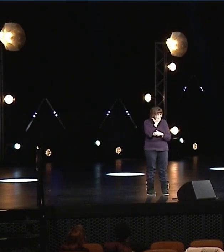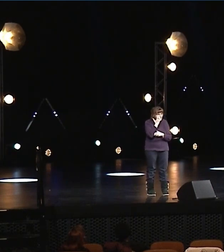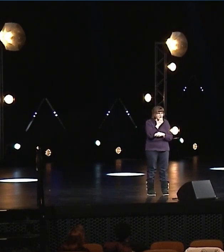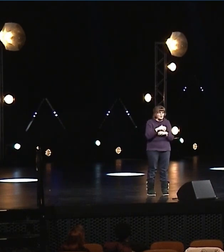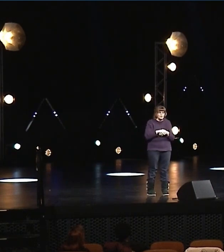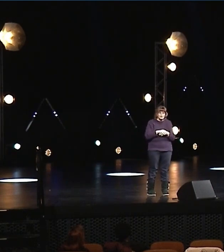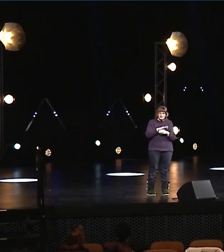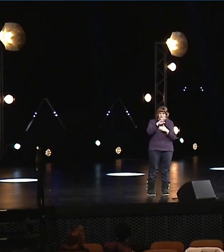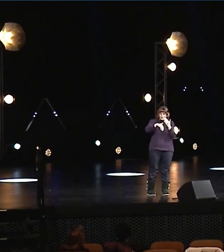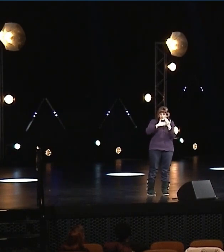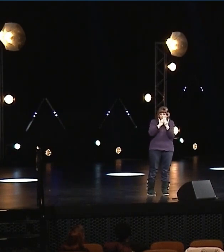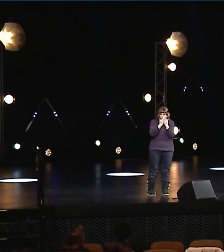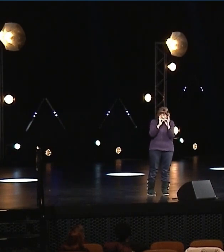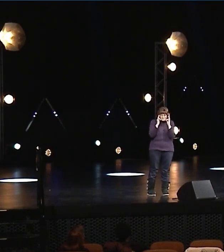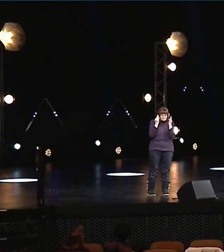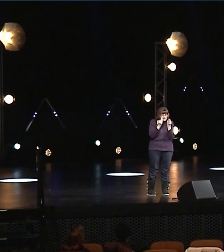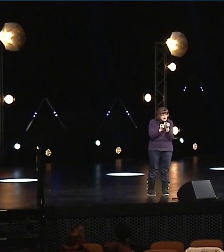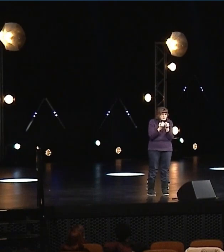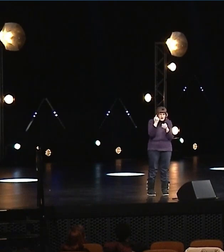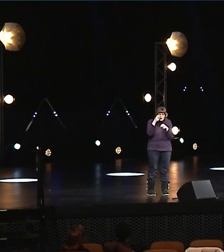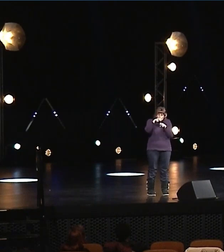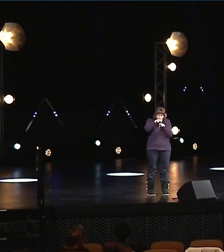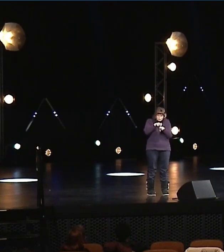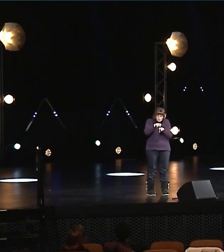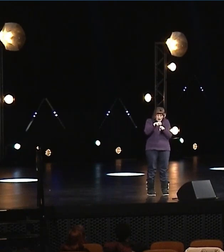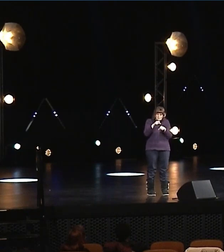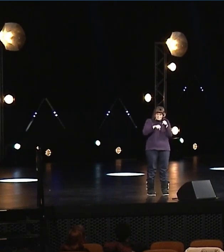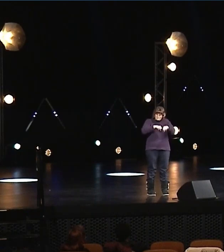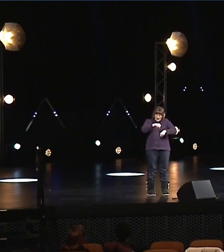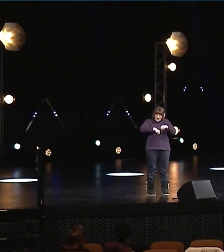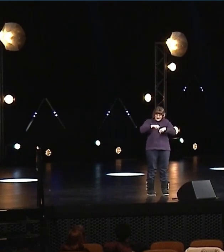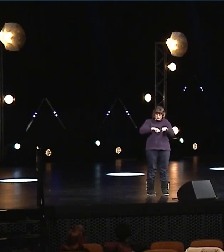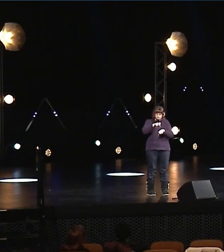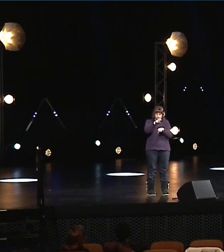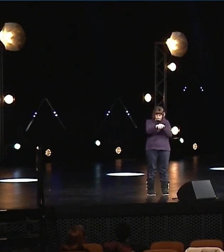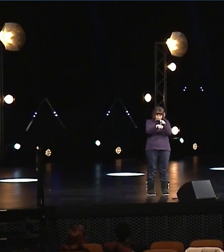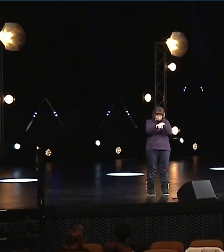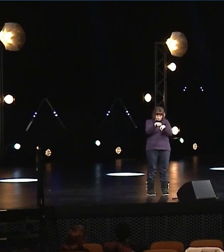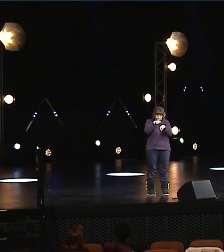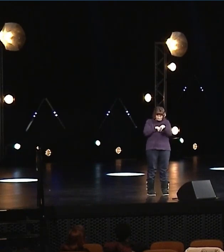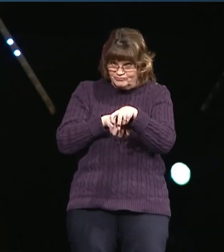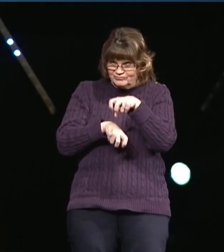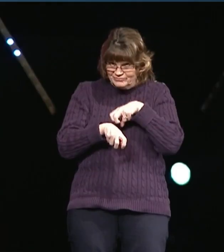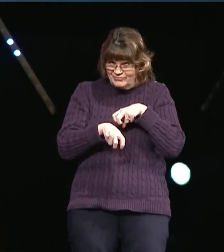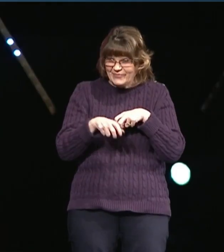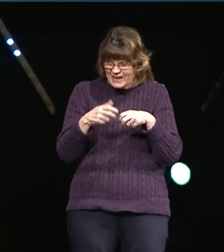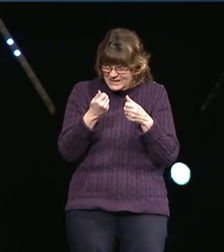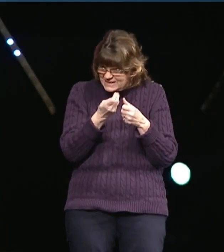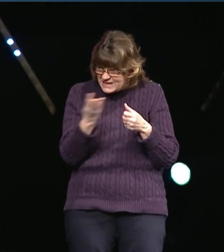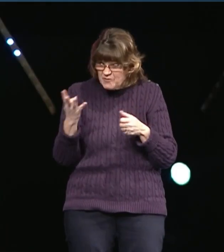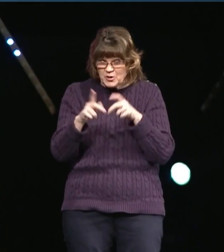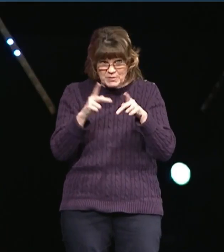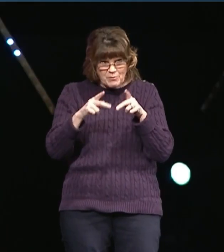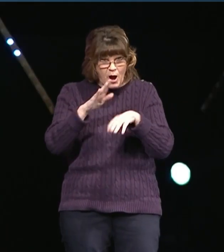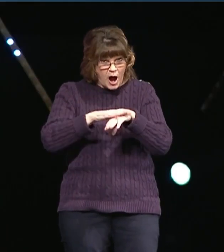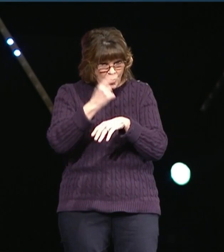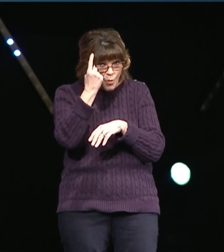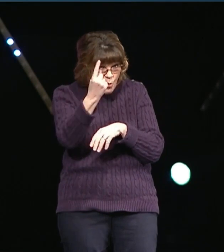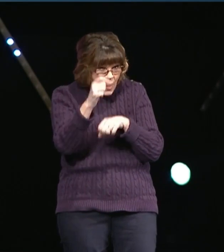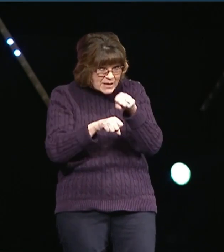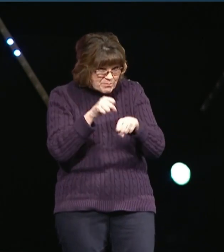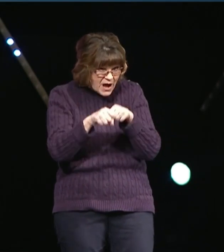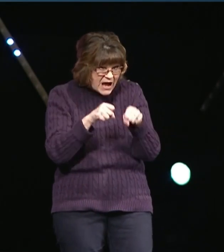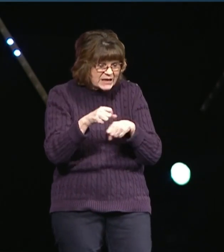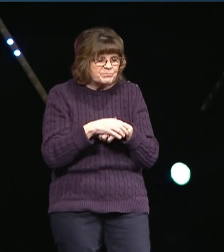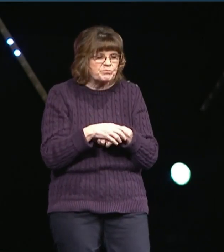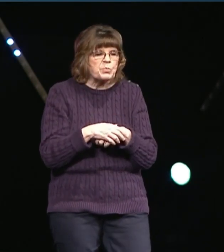Drake family on one bike? Well, right now I'd like to invite Andrew to come up, and we get to hear from two of